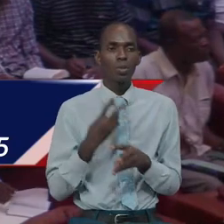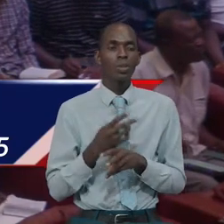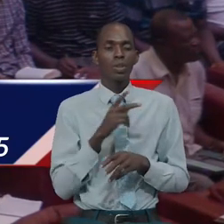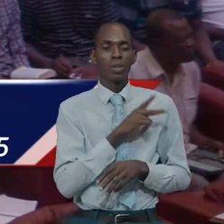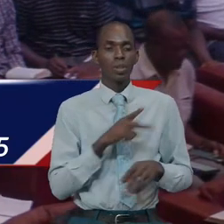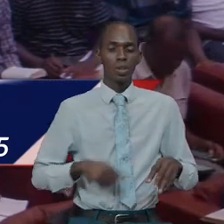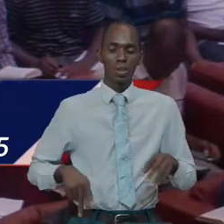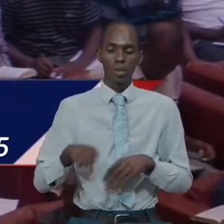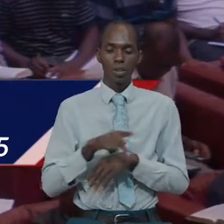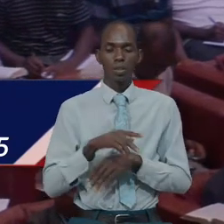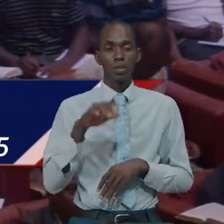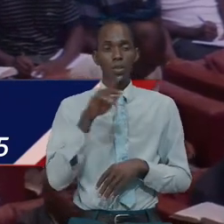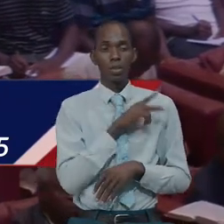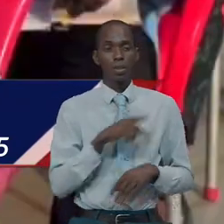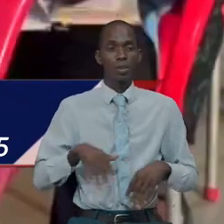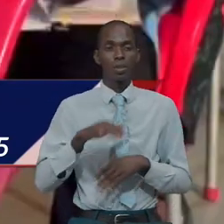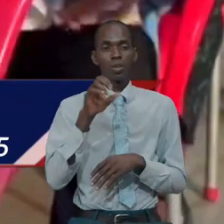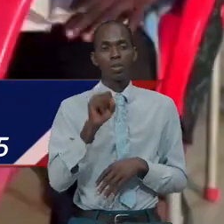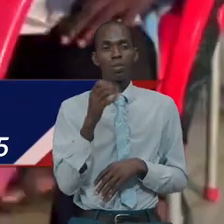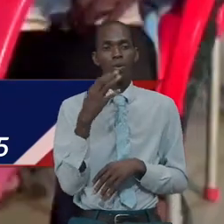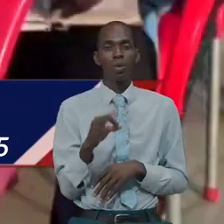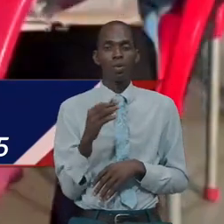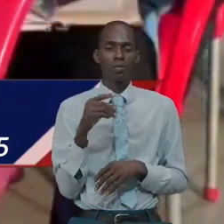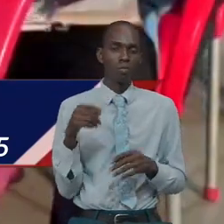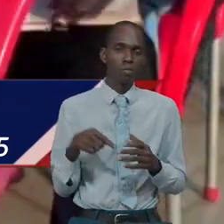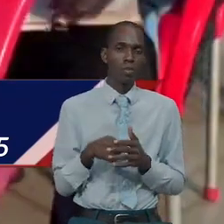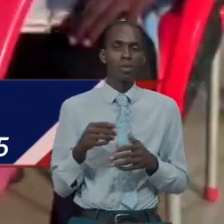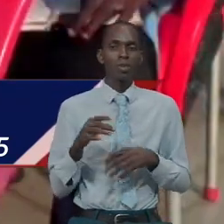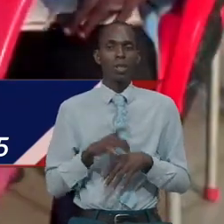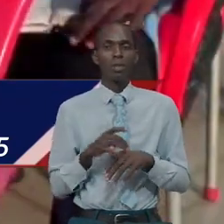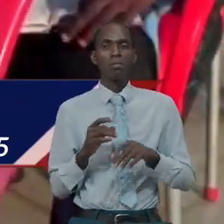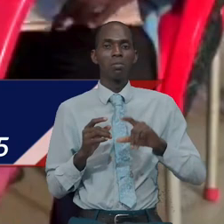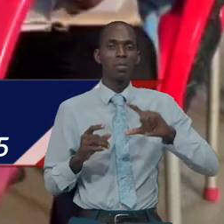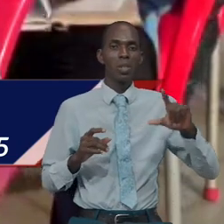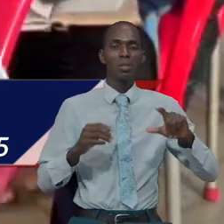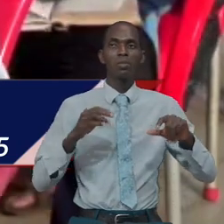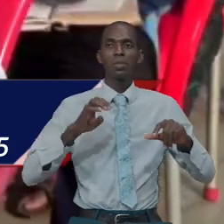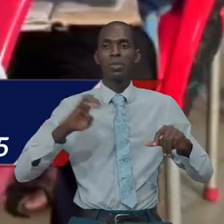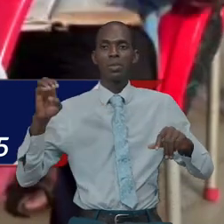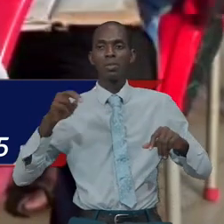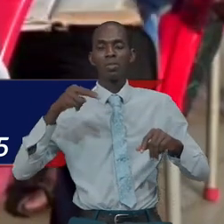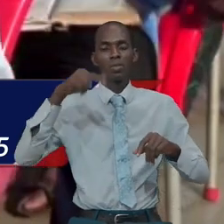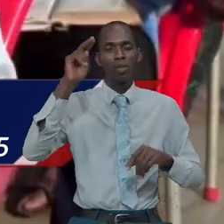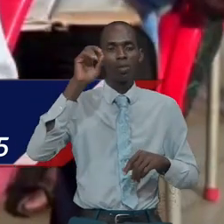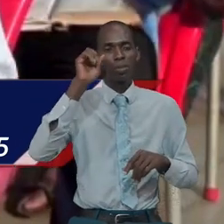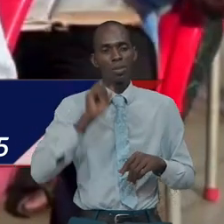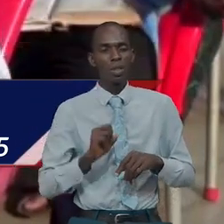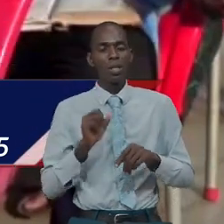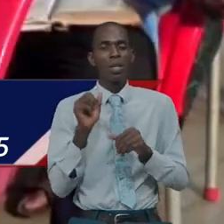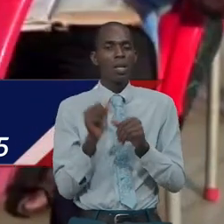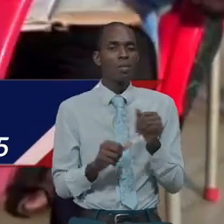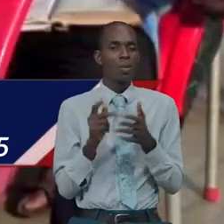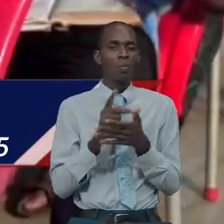plural, kingdoms in the east and in the west and the north and the south, kingdoms in every continent of the